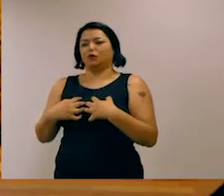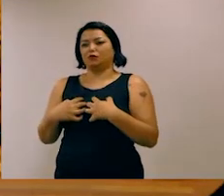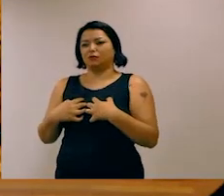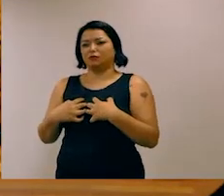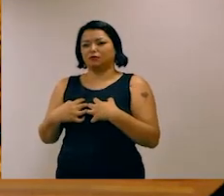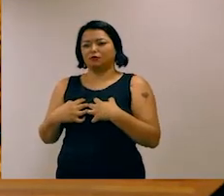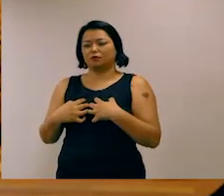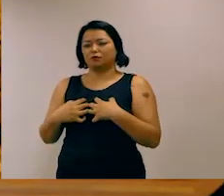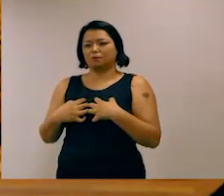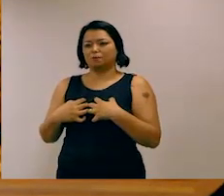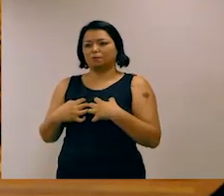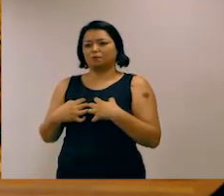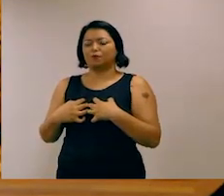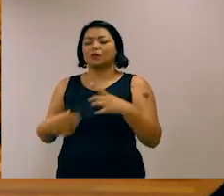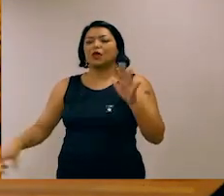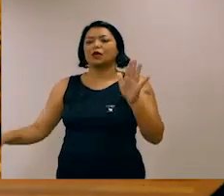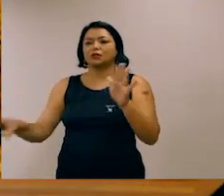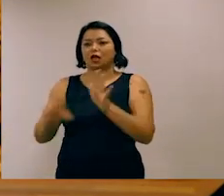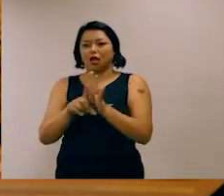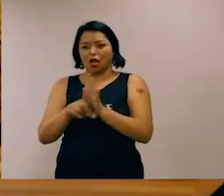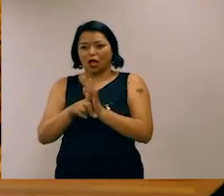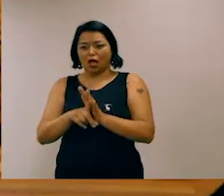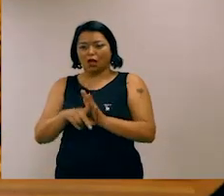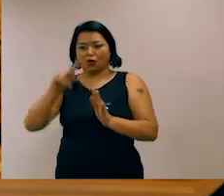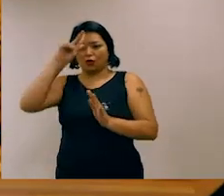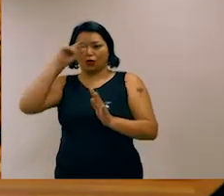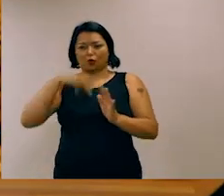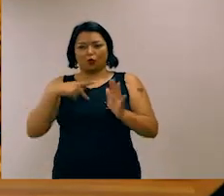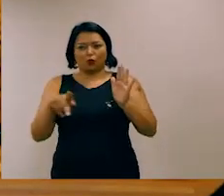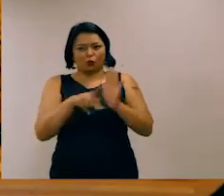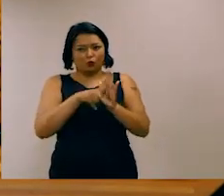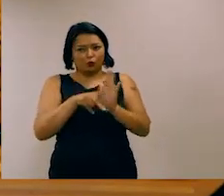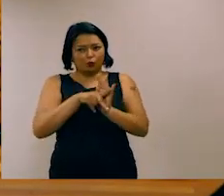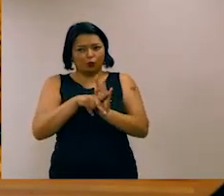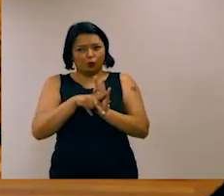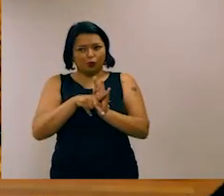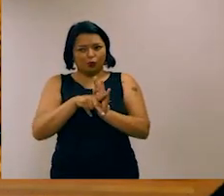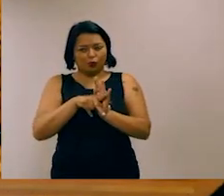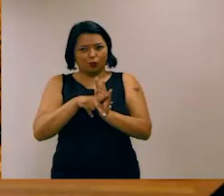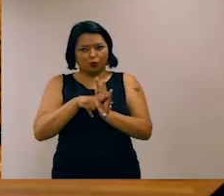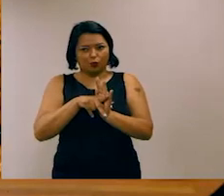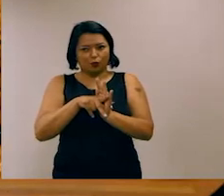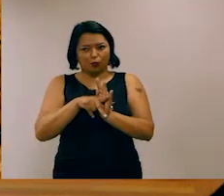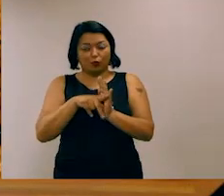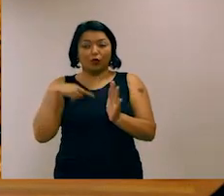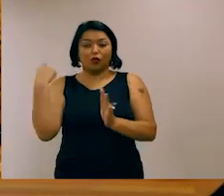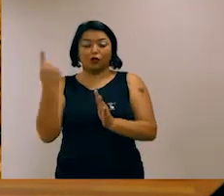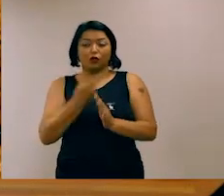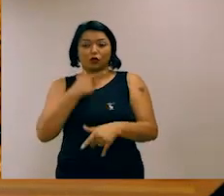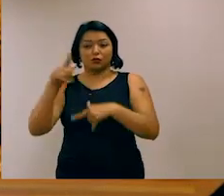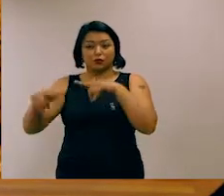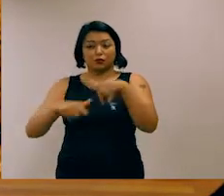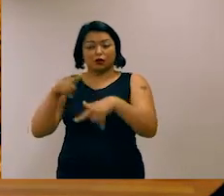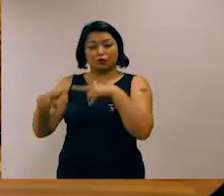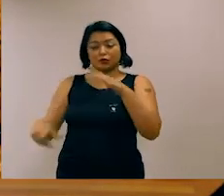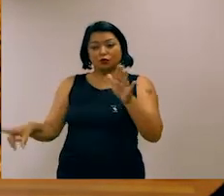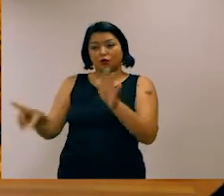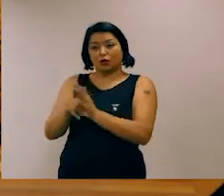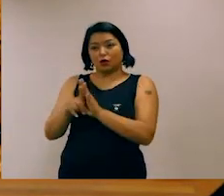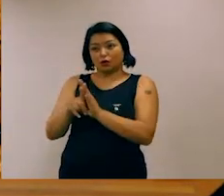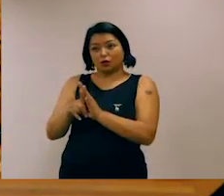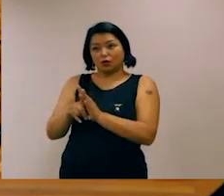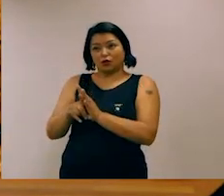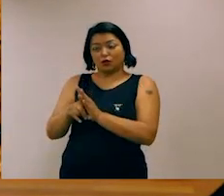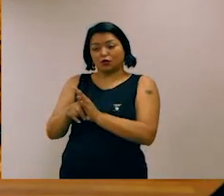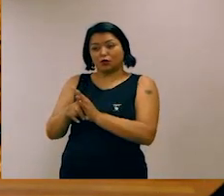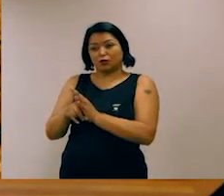with, like it's large transportation companies, to take out all of the user information and just give us